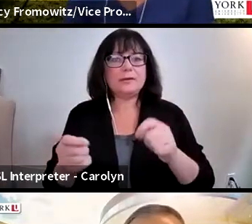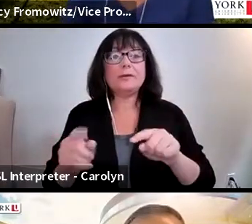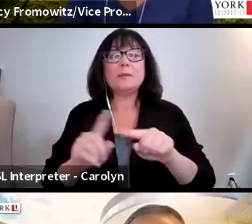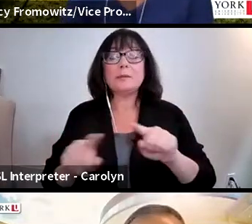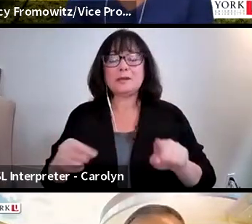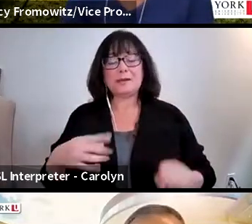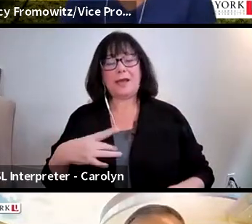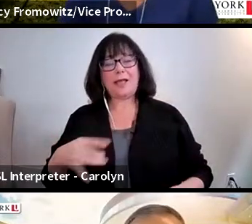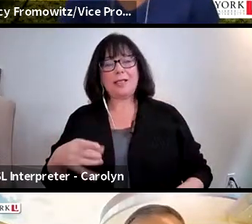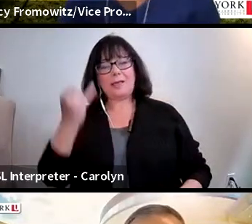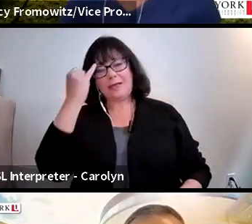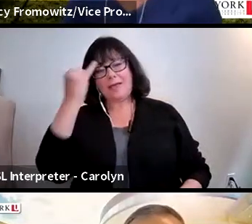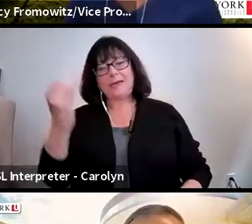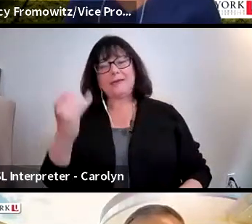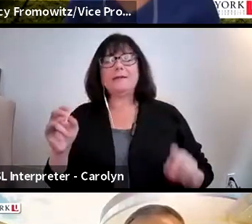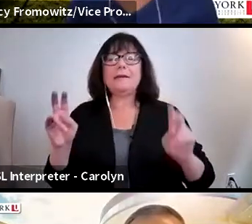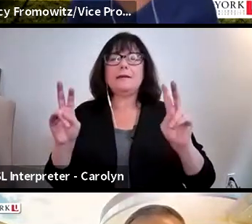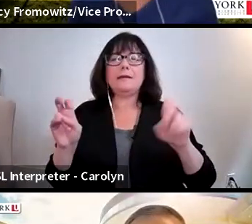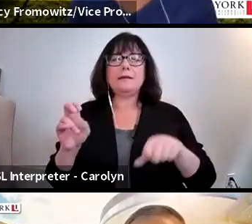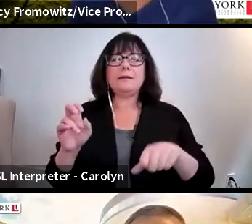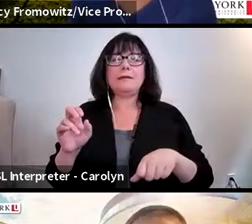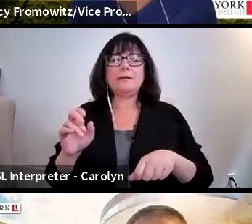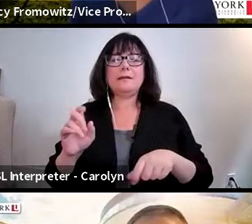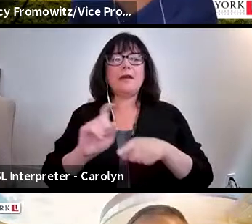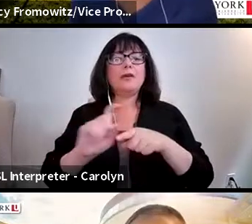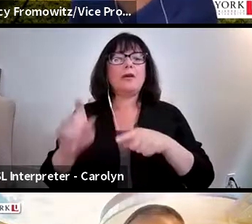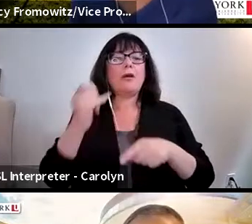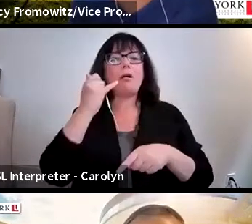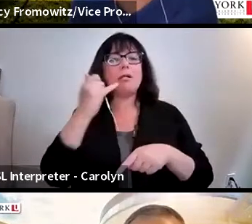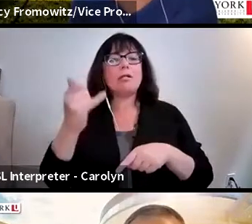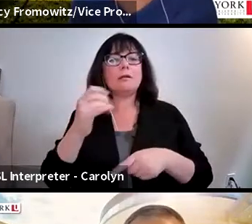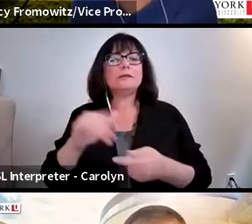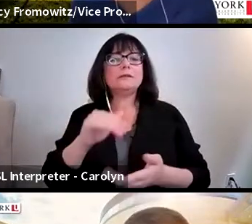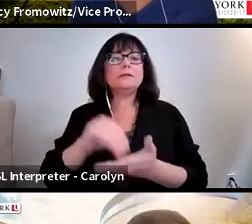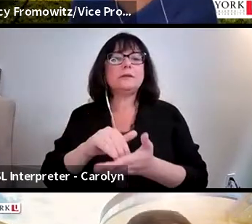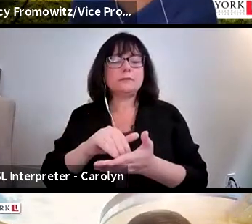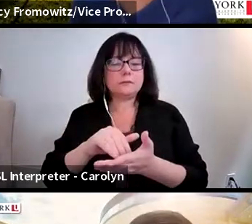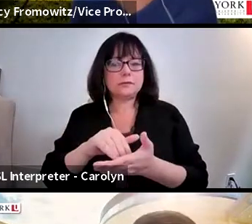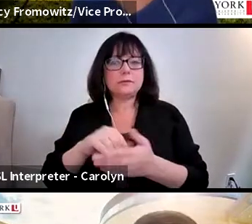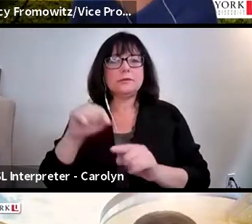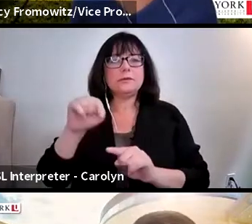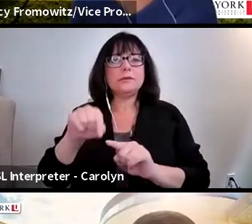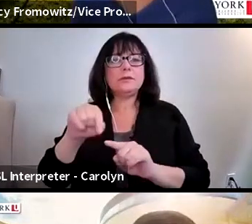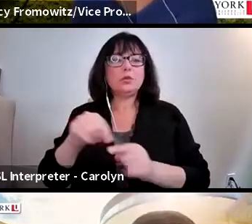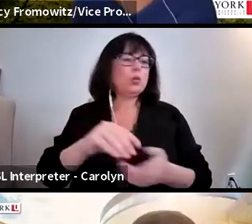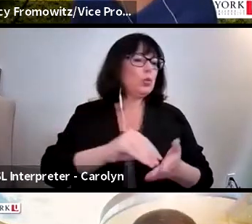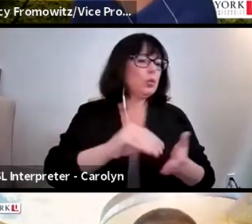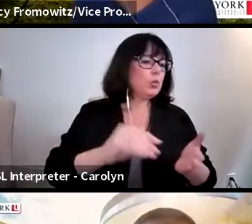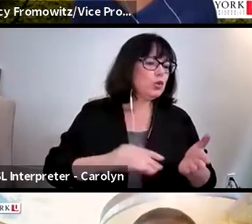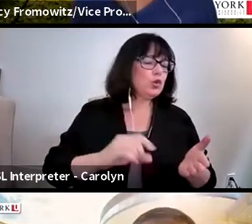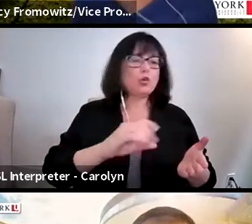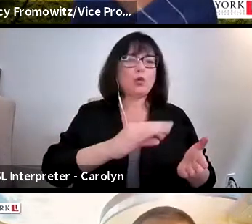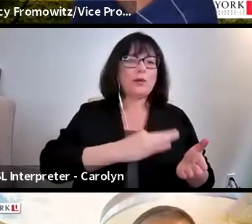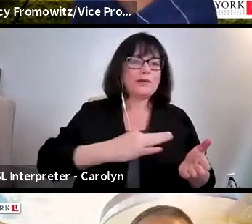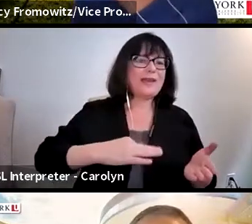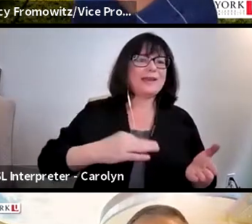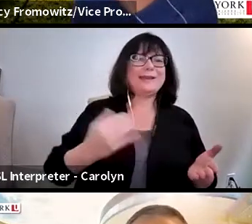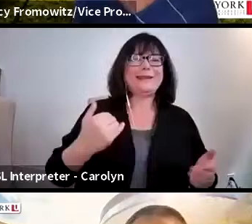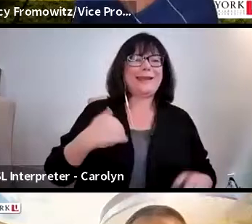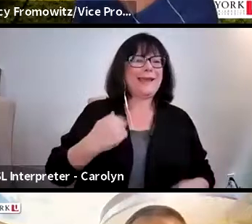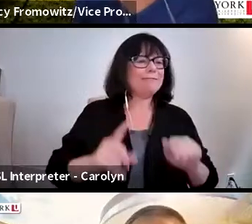center that students, or for that matter, faculty, could call into if there was a particular issue with e-class, so